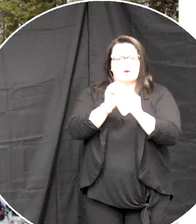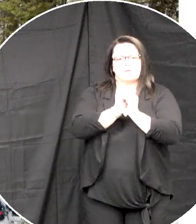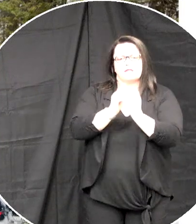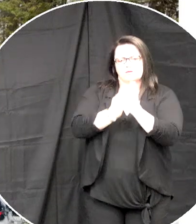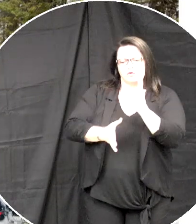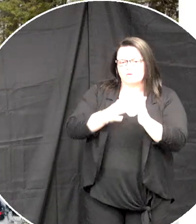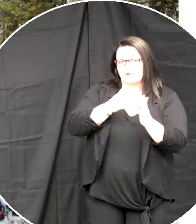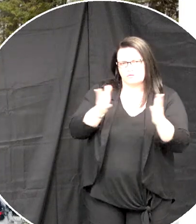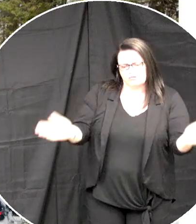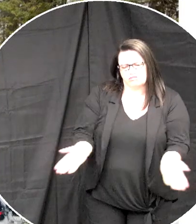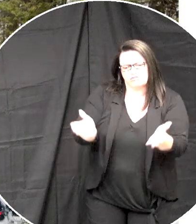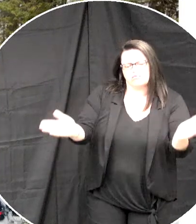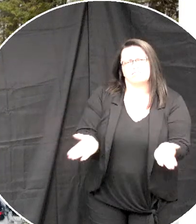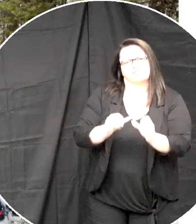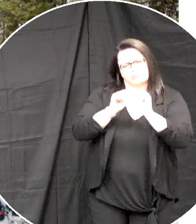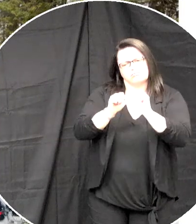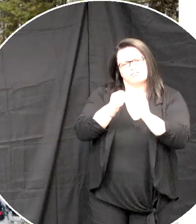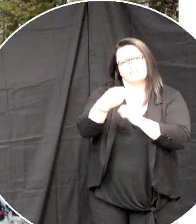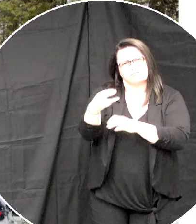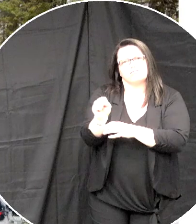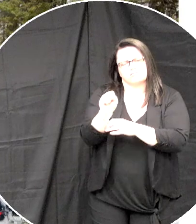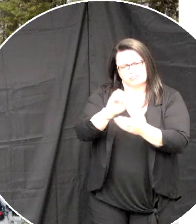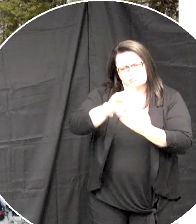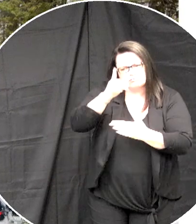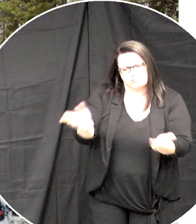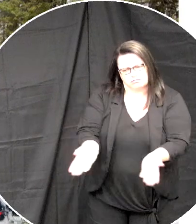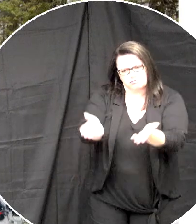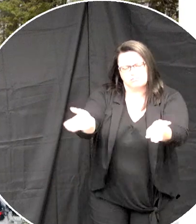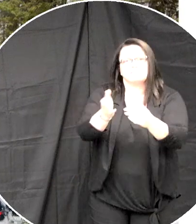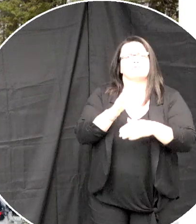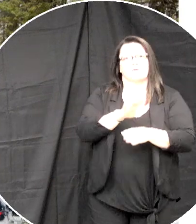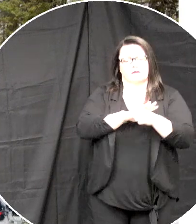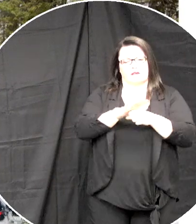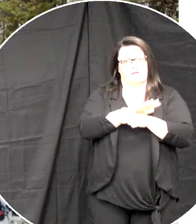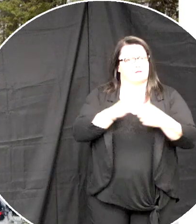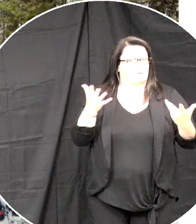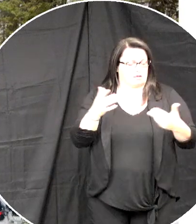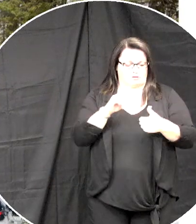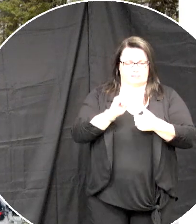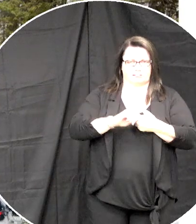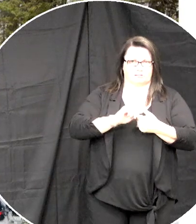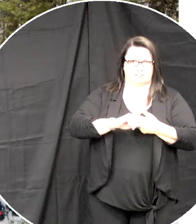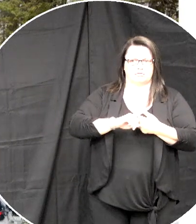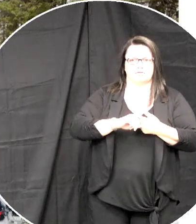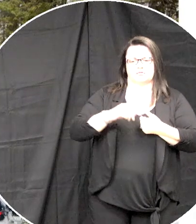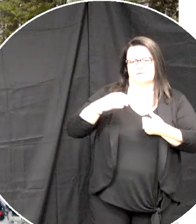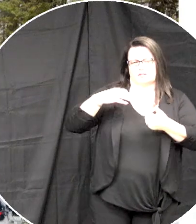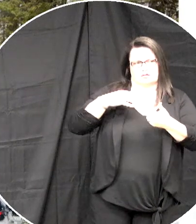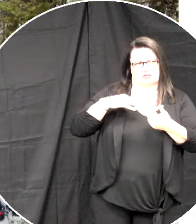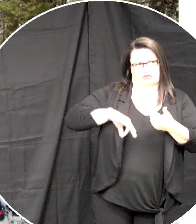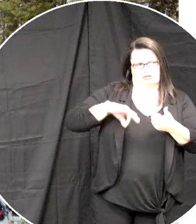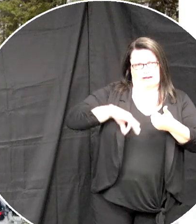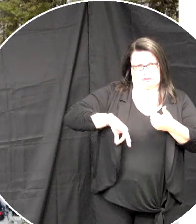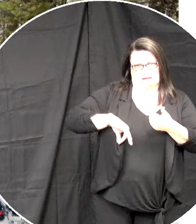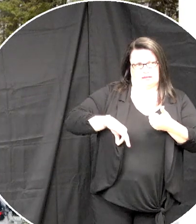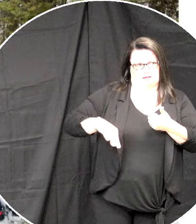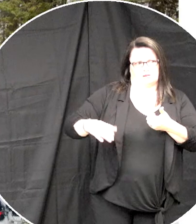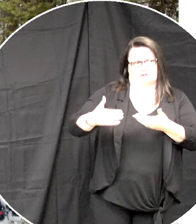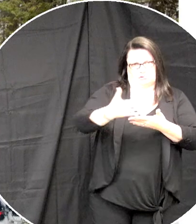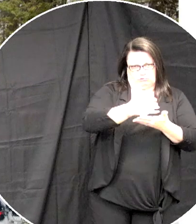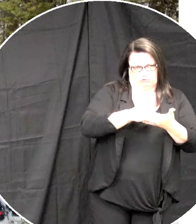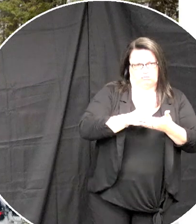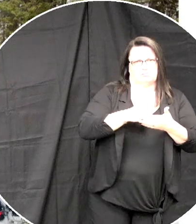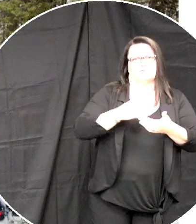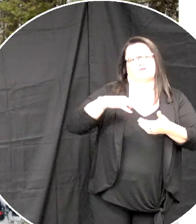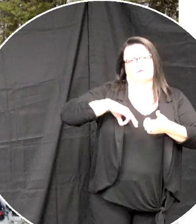continue their high school education. These areas include, firstly, credit rescue. So students that are at